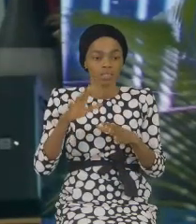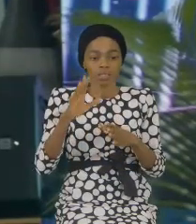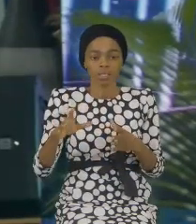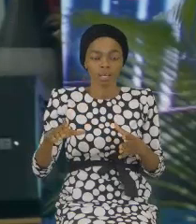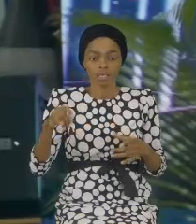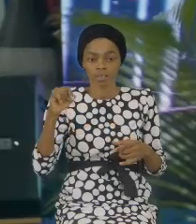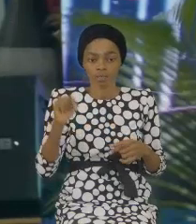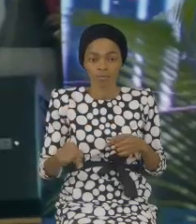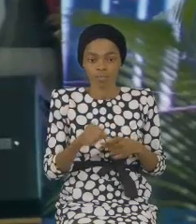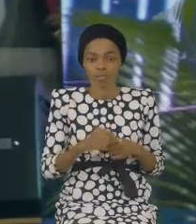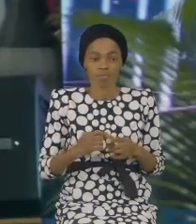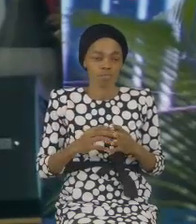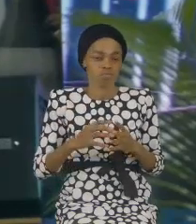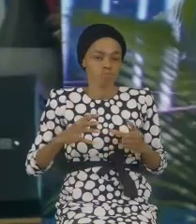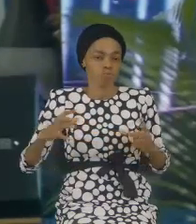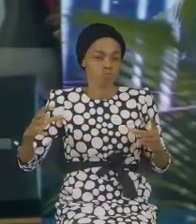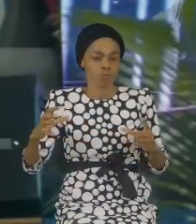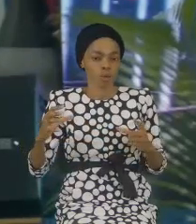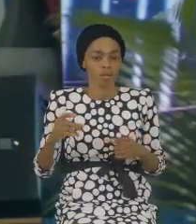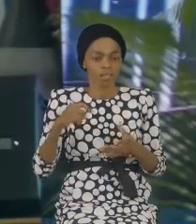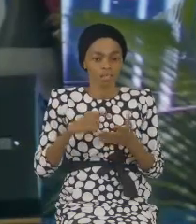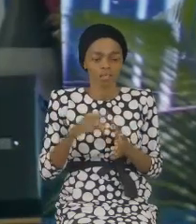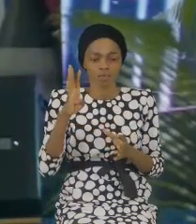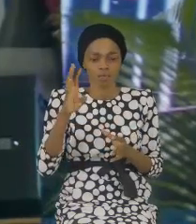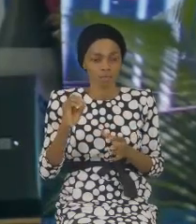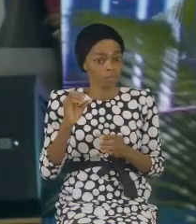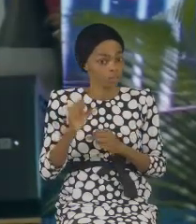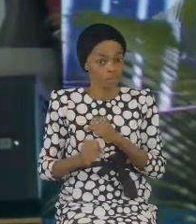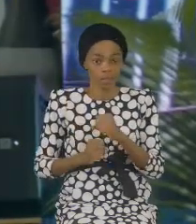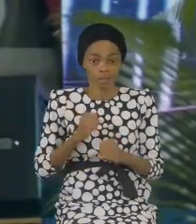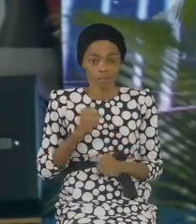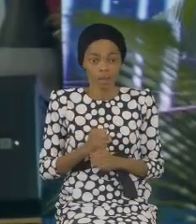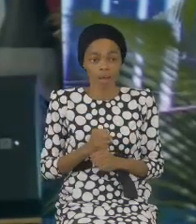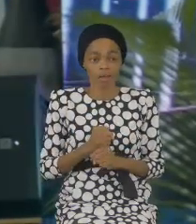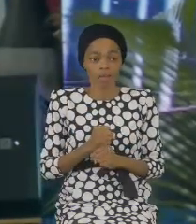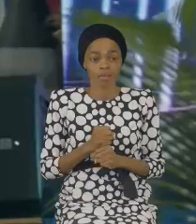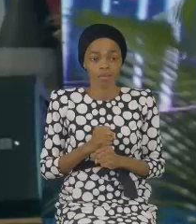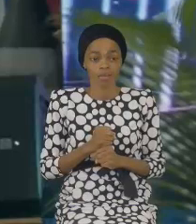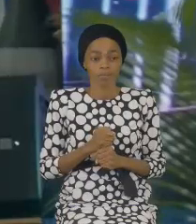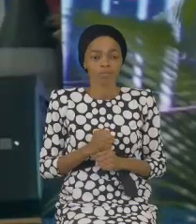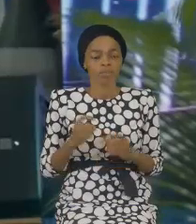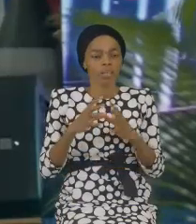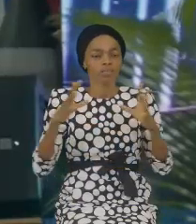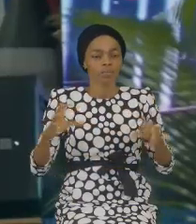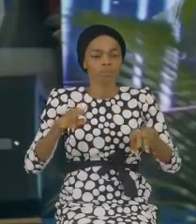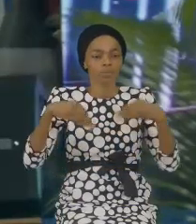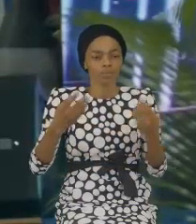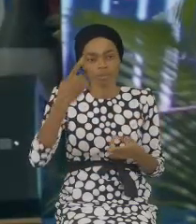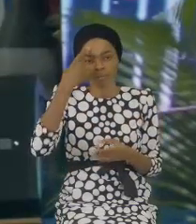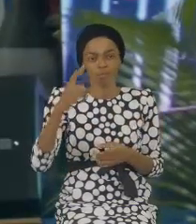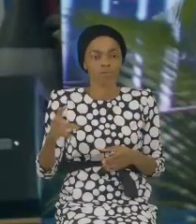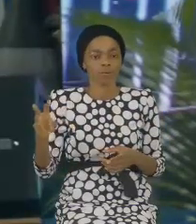swell these 40 years. Adequate provision, abundant provision for them in